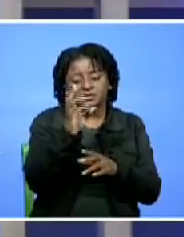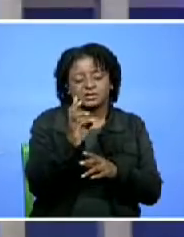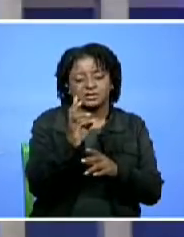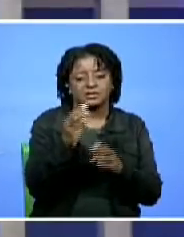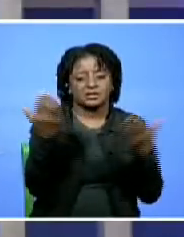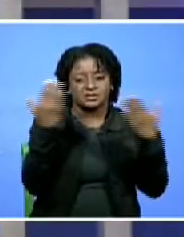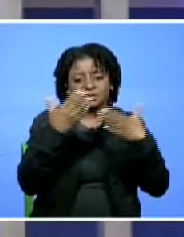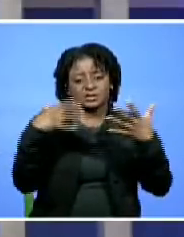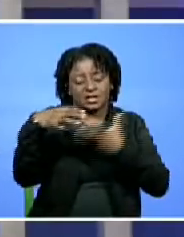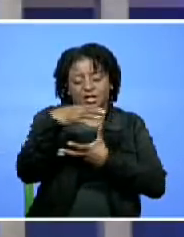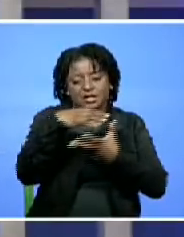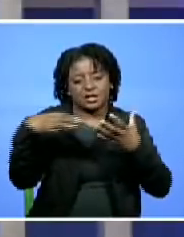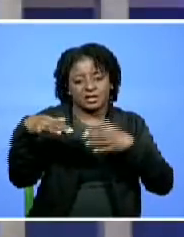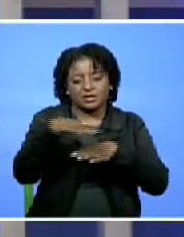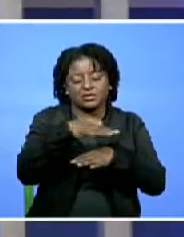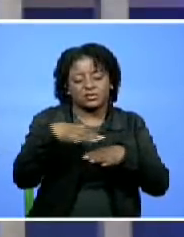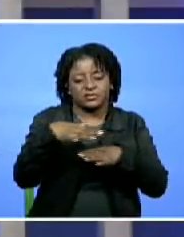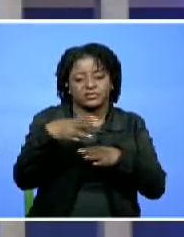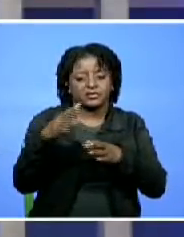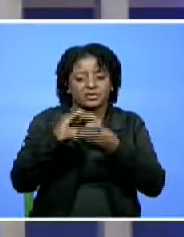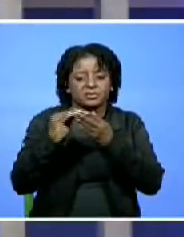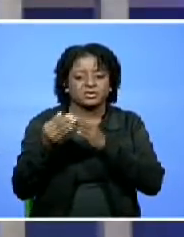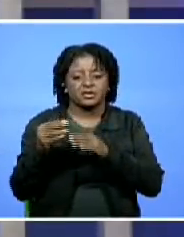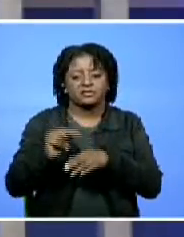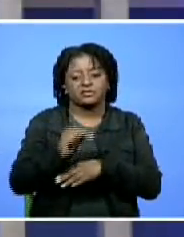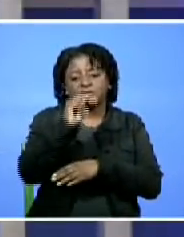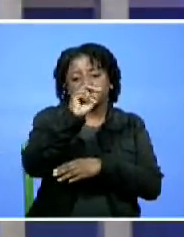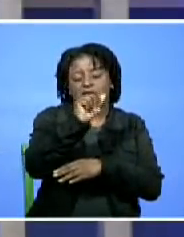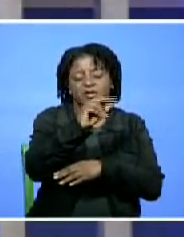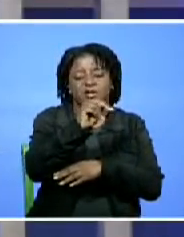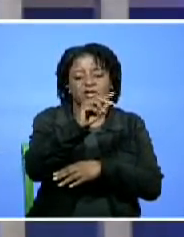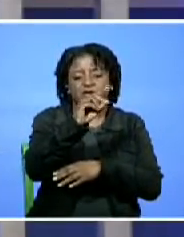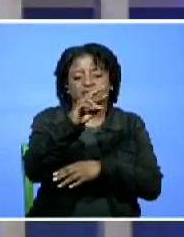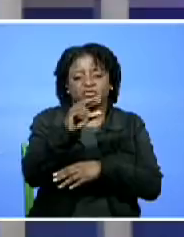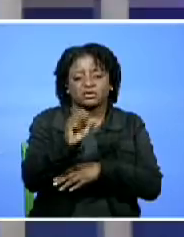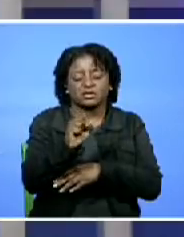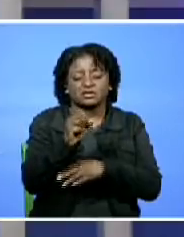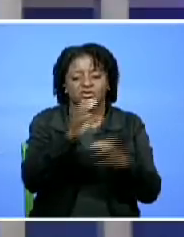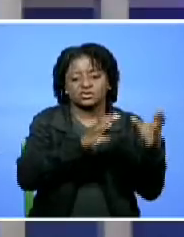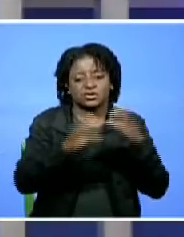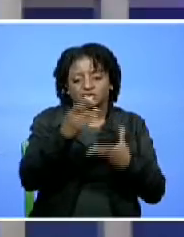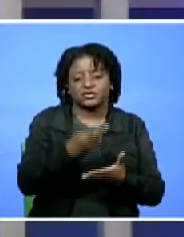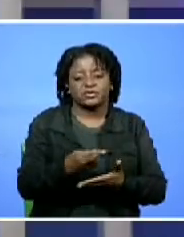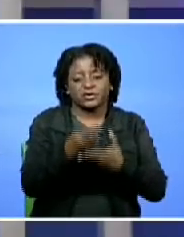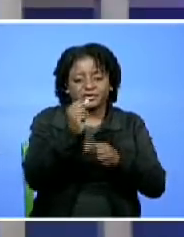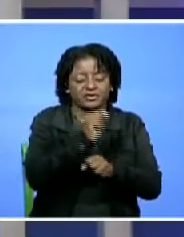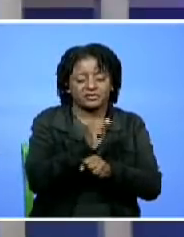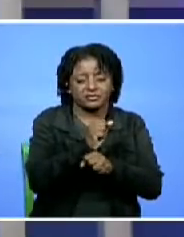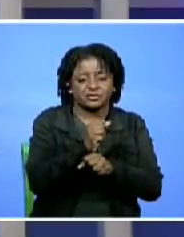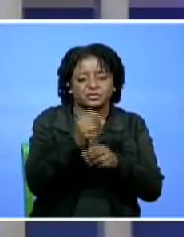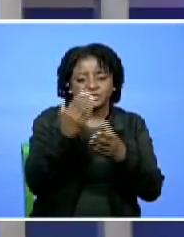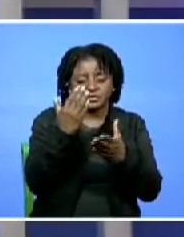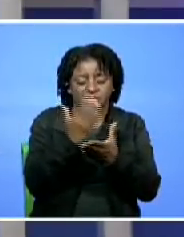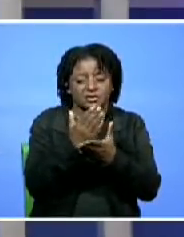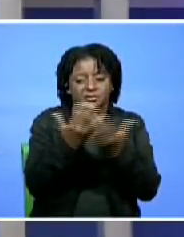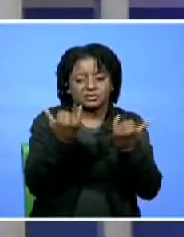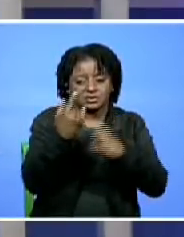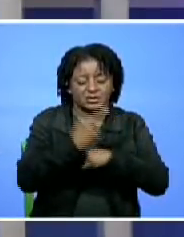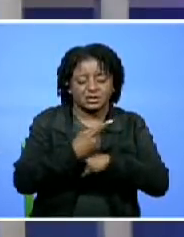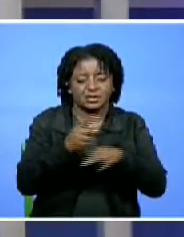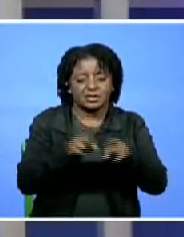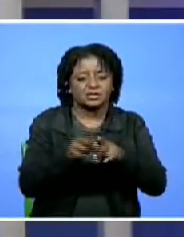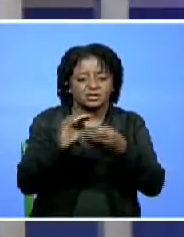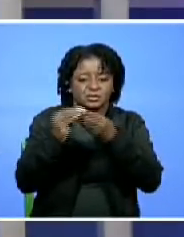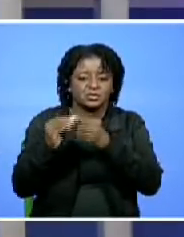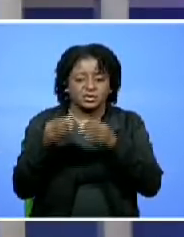A dark cloud hangs over the community of North Andros as search and recovery efforts were officially terminated today. And as the community mourns, the Prime